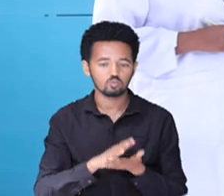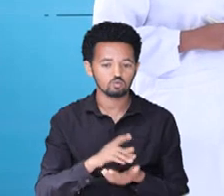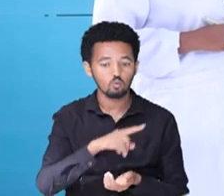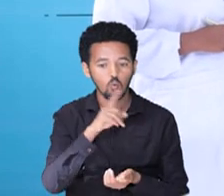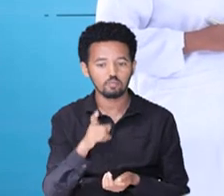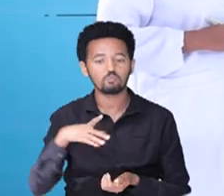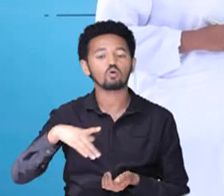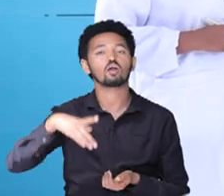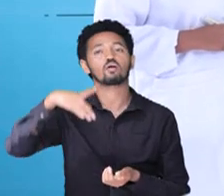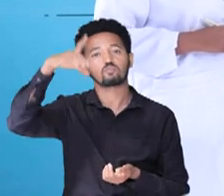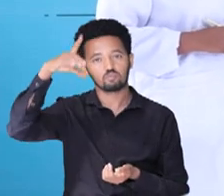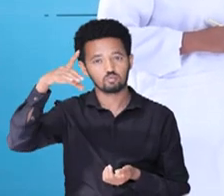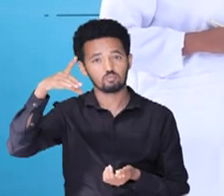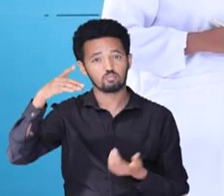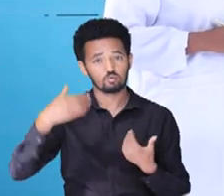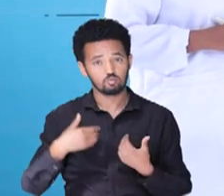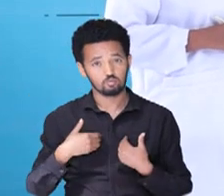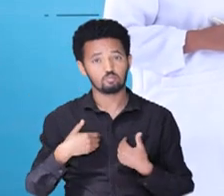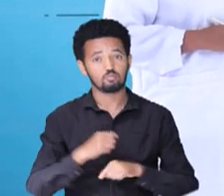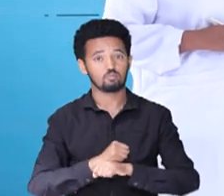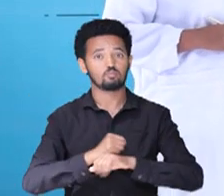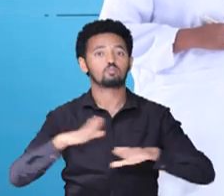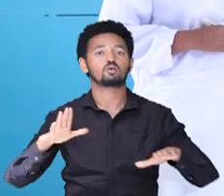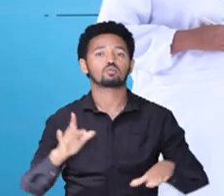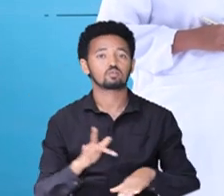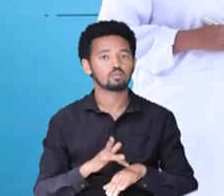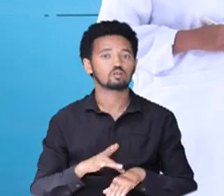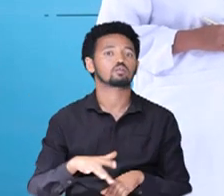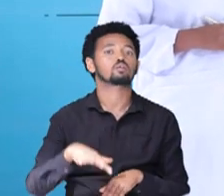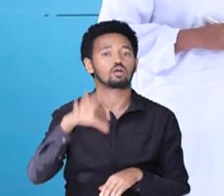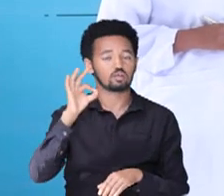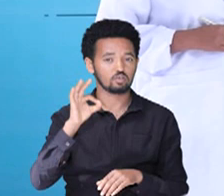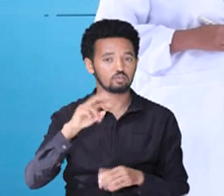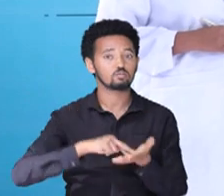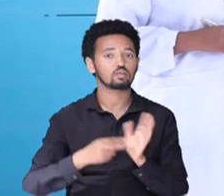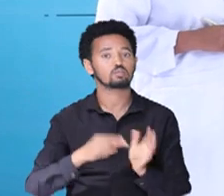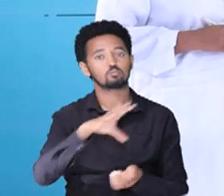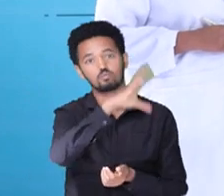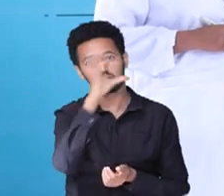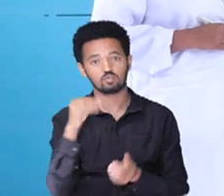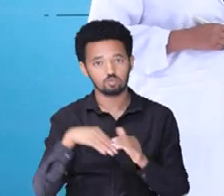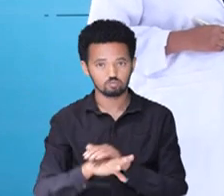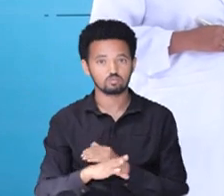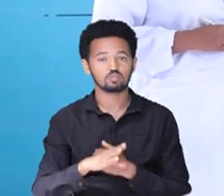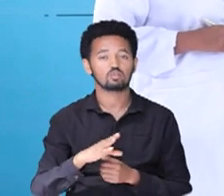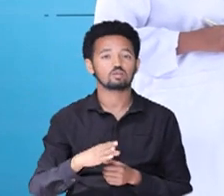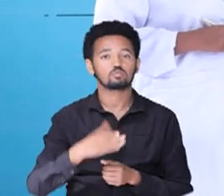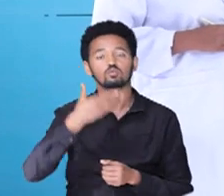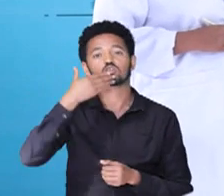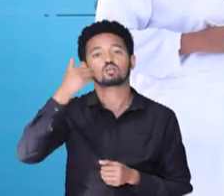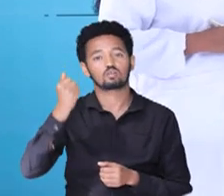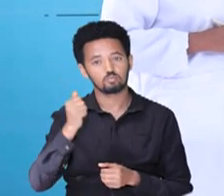erosion. This is common in highland of Africa, especially in Ethiopia. Conso